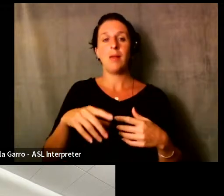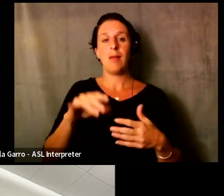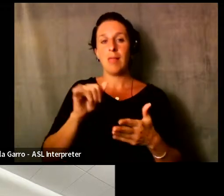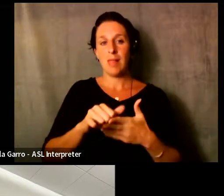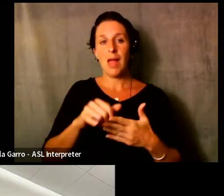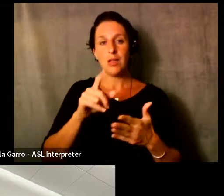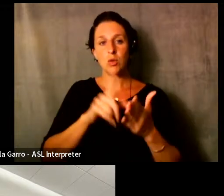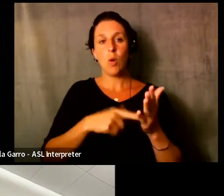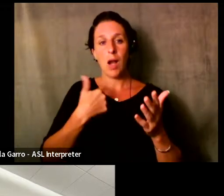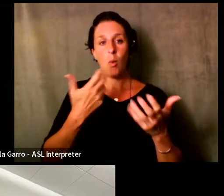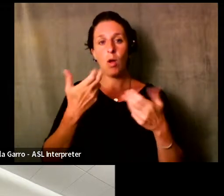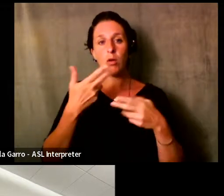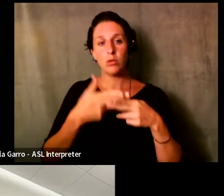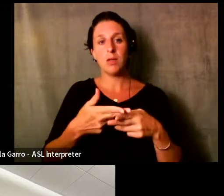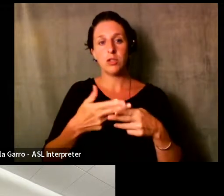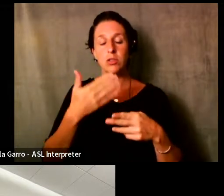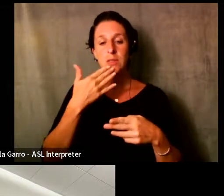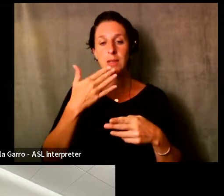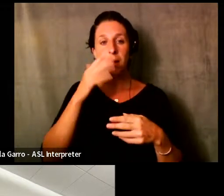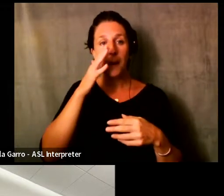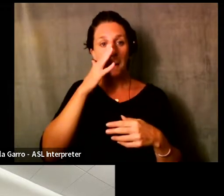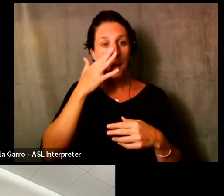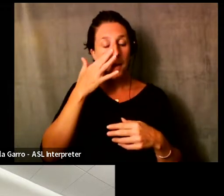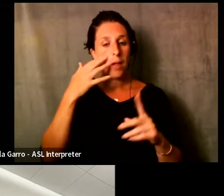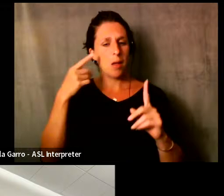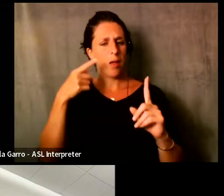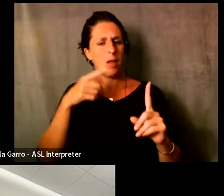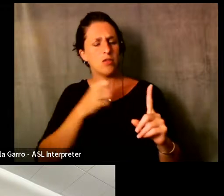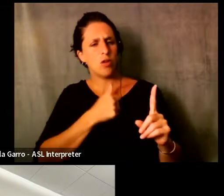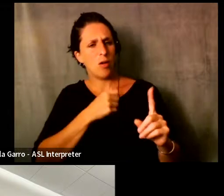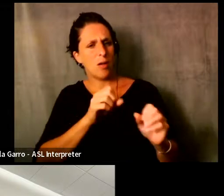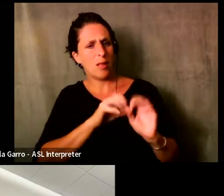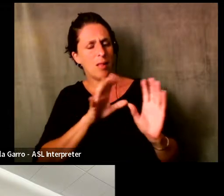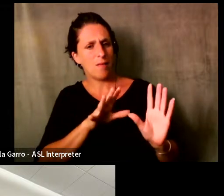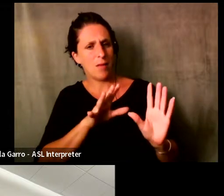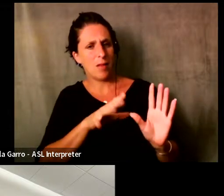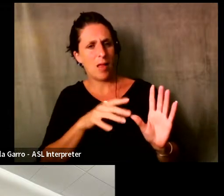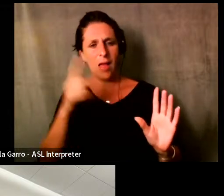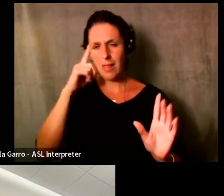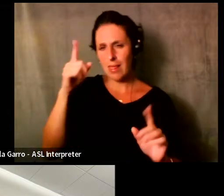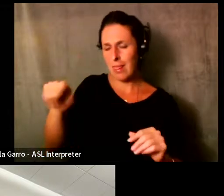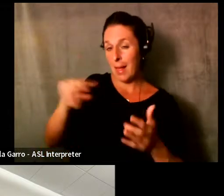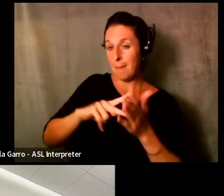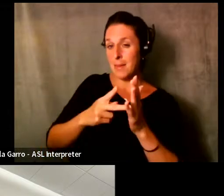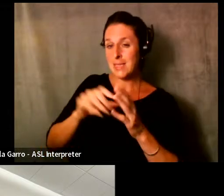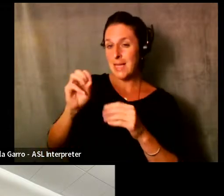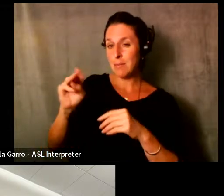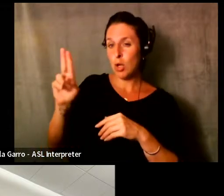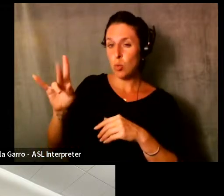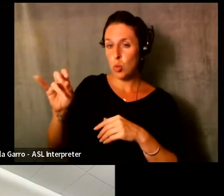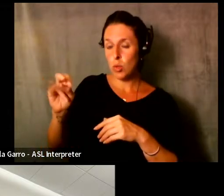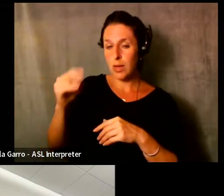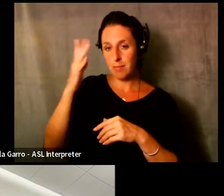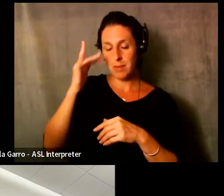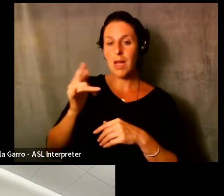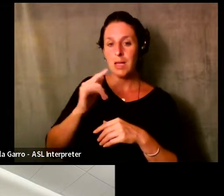wanted to mention. Thank you. Sorry, for a clarification, I think they meant San Mateo Union because our name is San